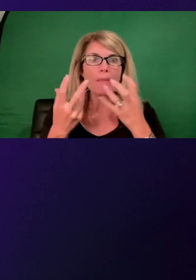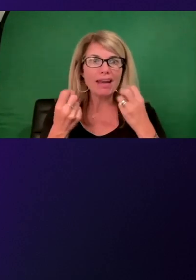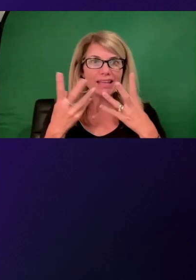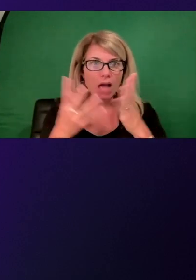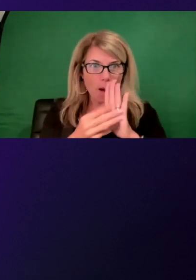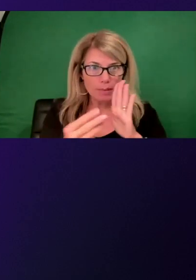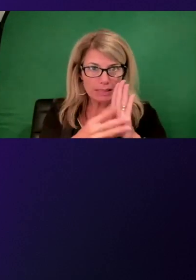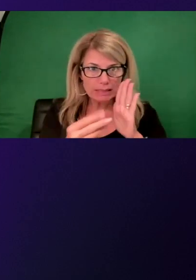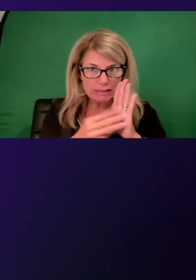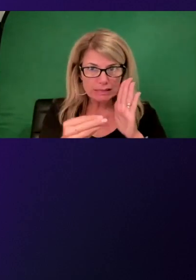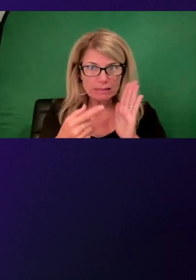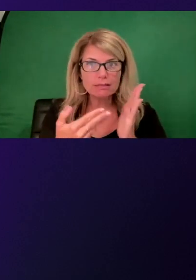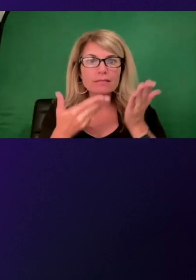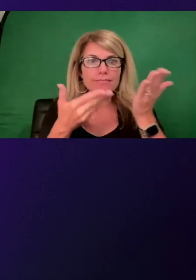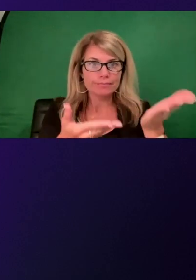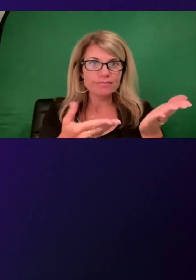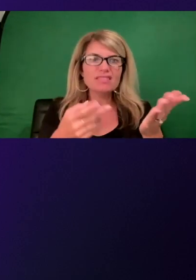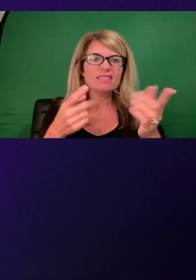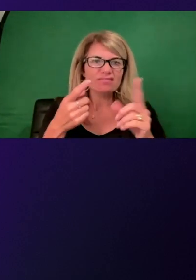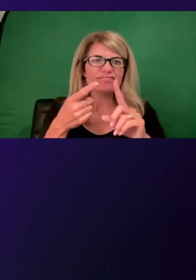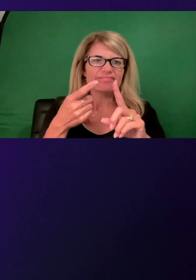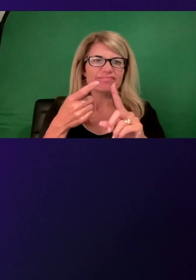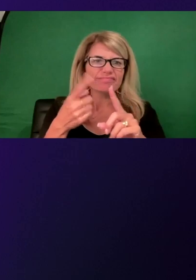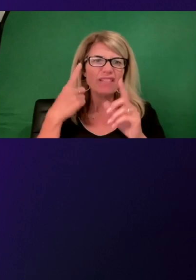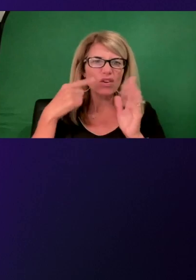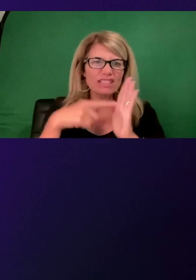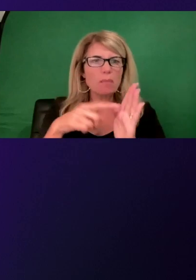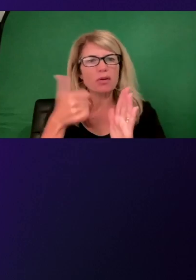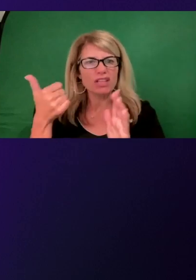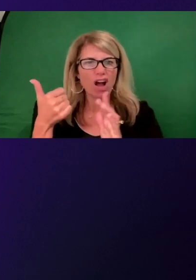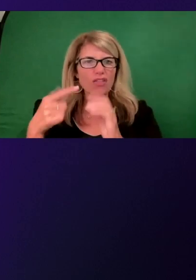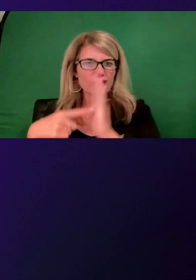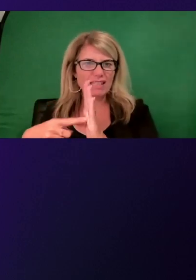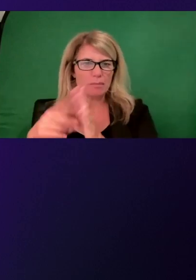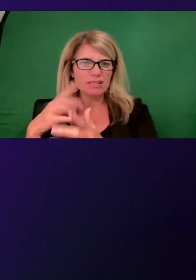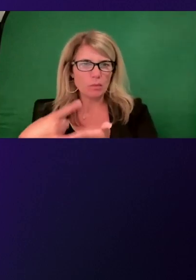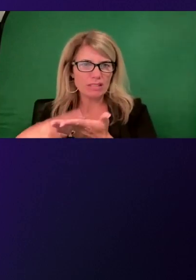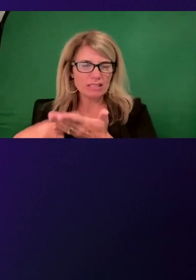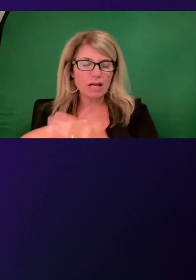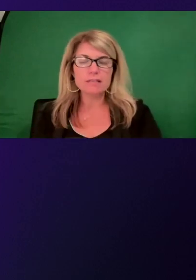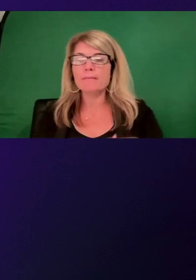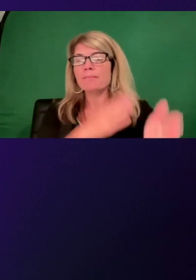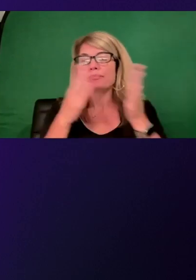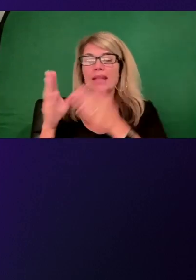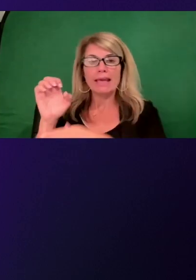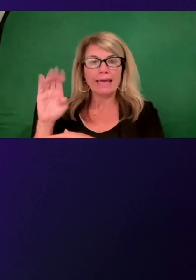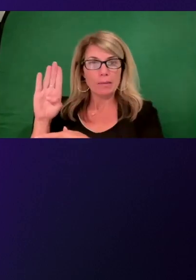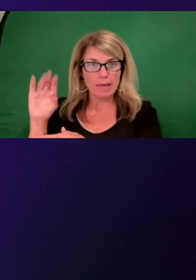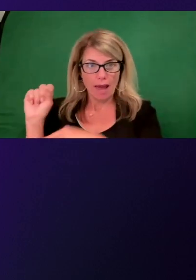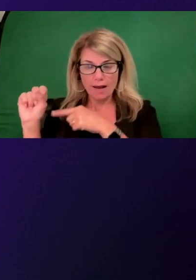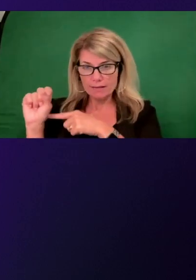the failure scenarios that we talked about. On the other hand, for EBS, we provide